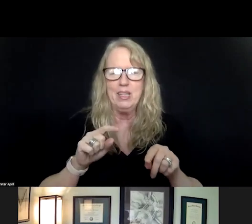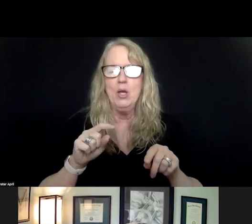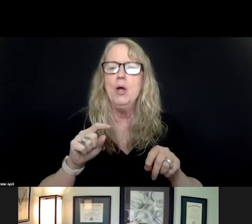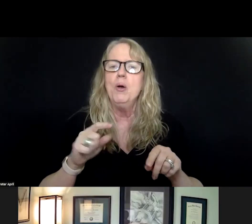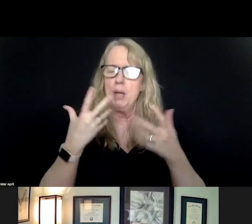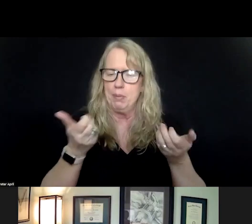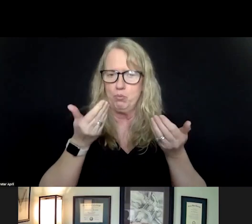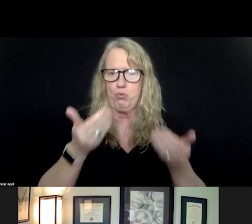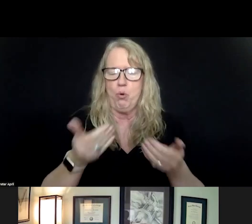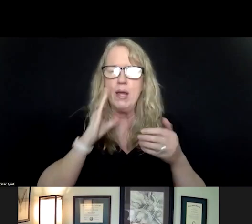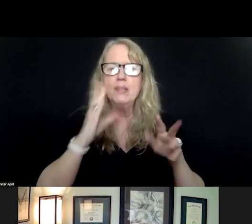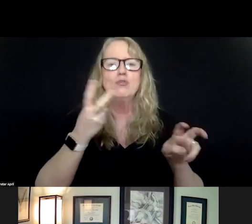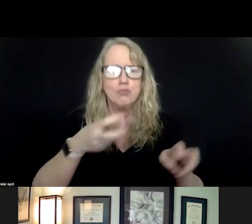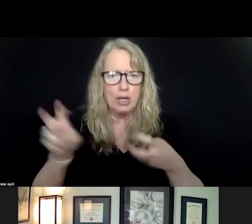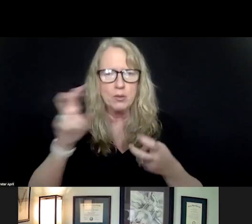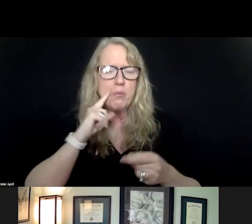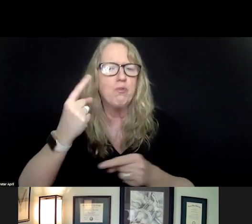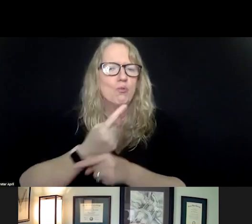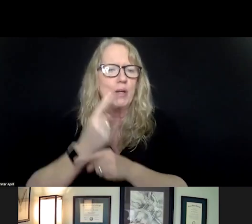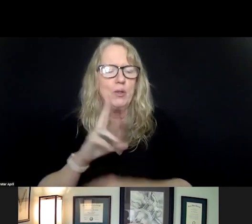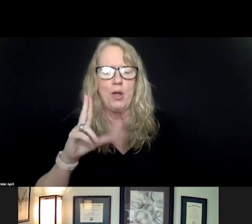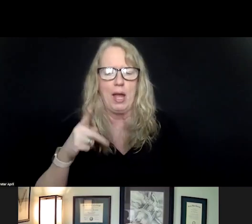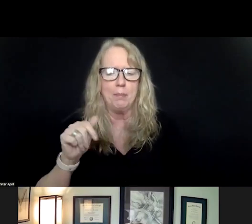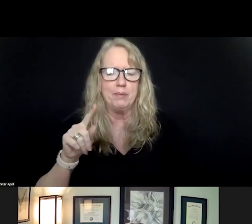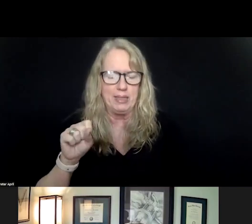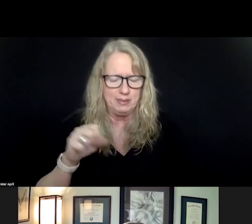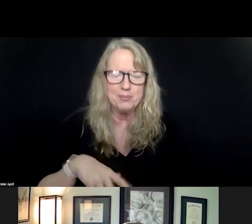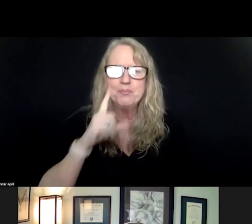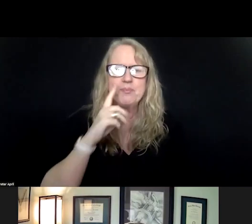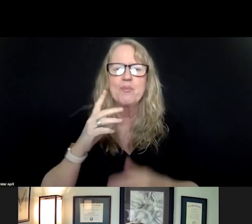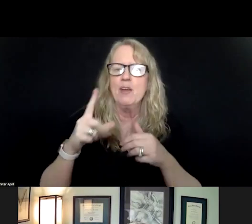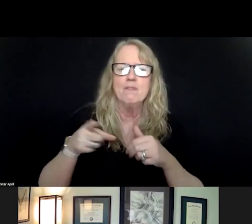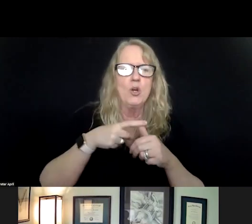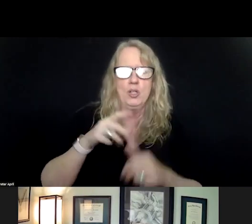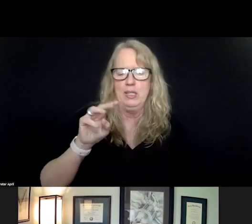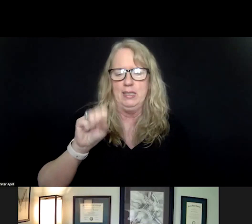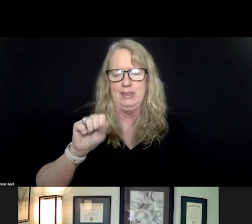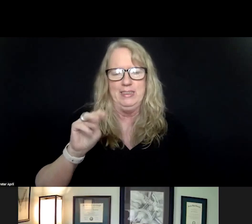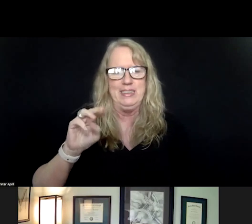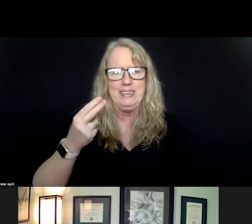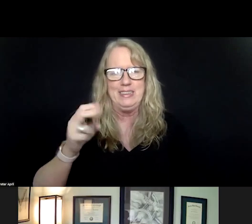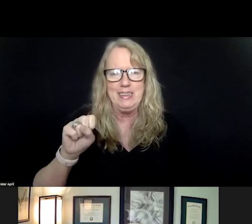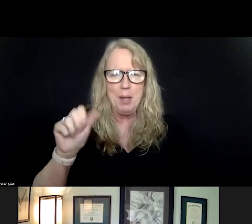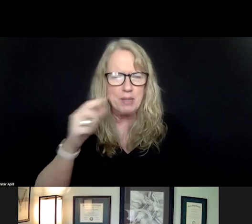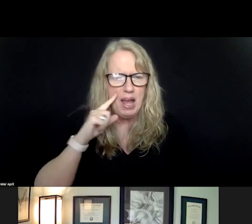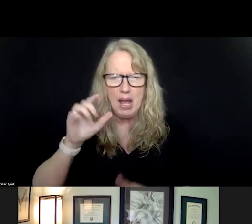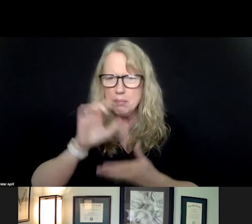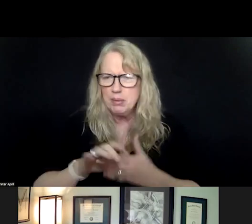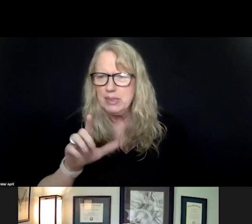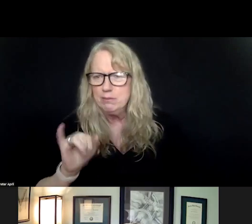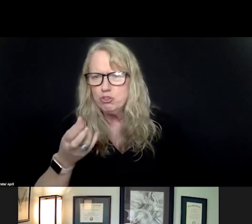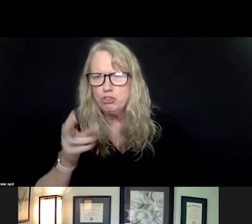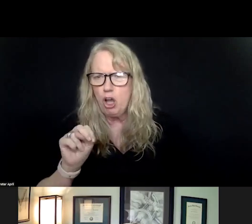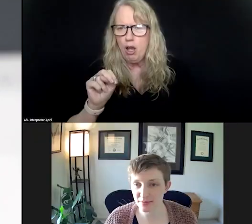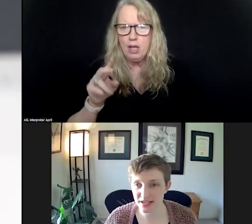going to go ahead and transition to some of our regular updates. I would love to go first to our SAMHSA update, and I believe John Palmieri is